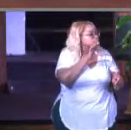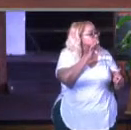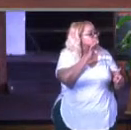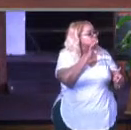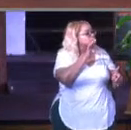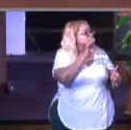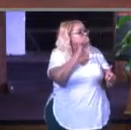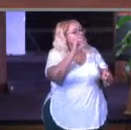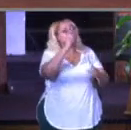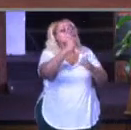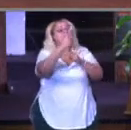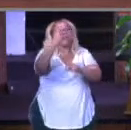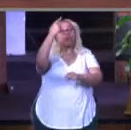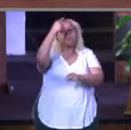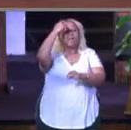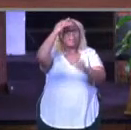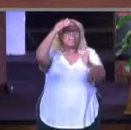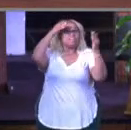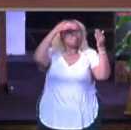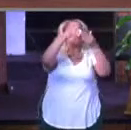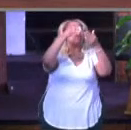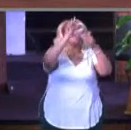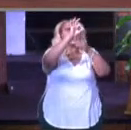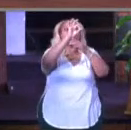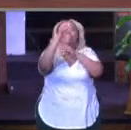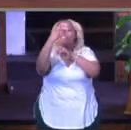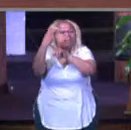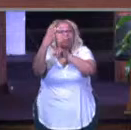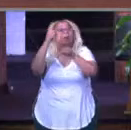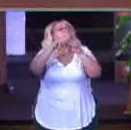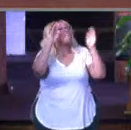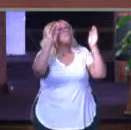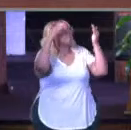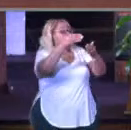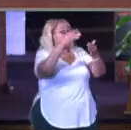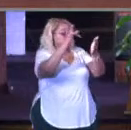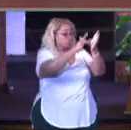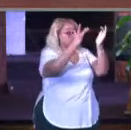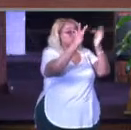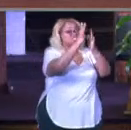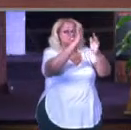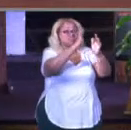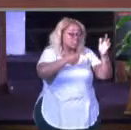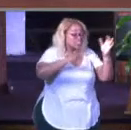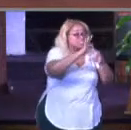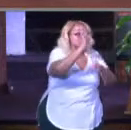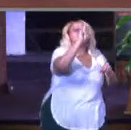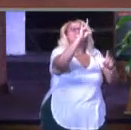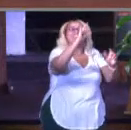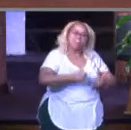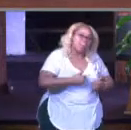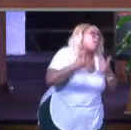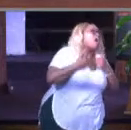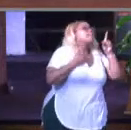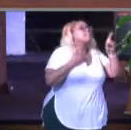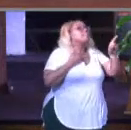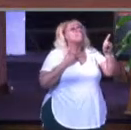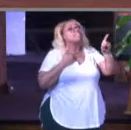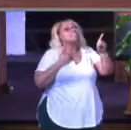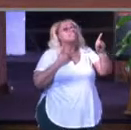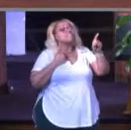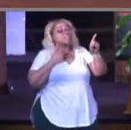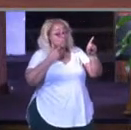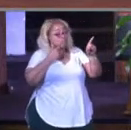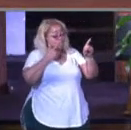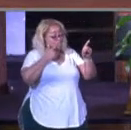he said, to set your mind on the flesh is death, but to set your mind on the spirit is life. So the spirit